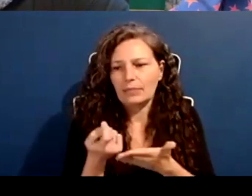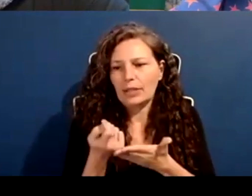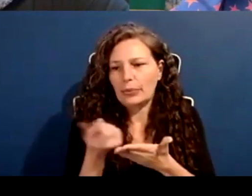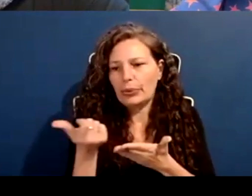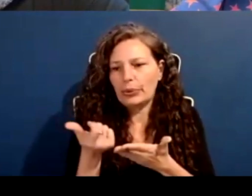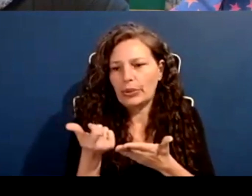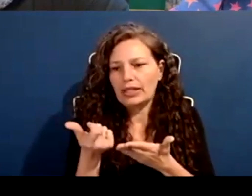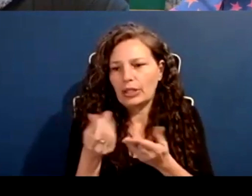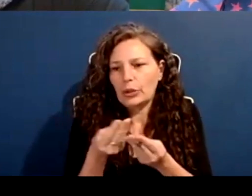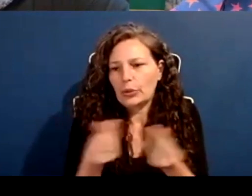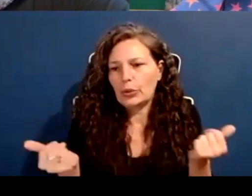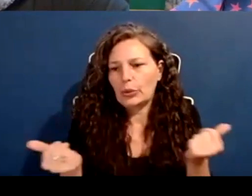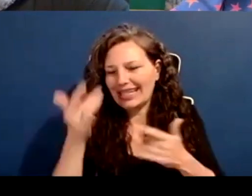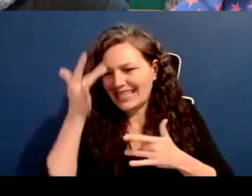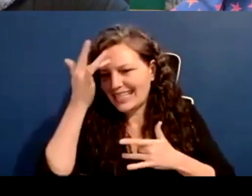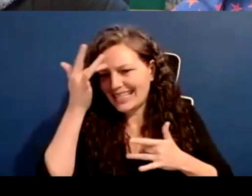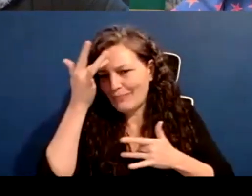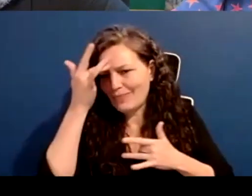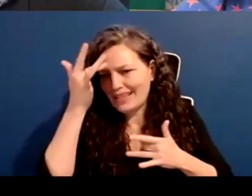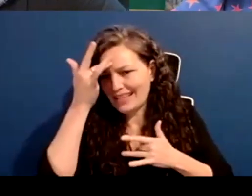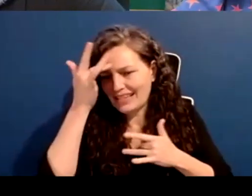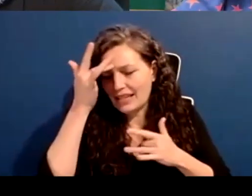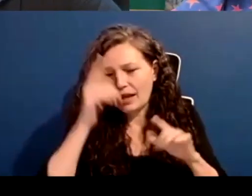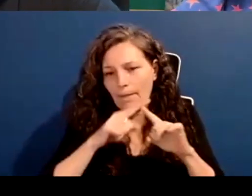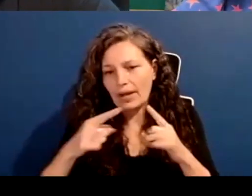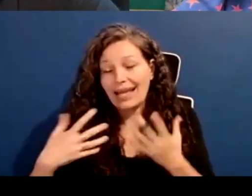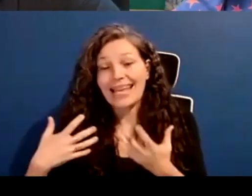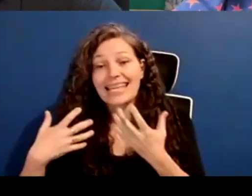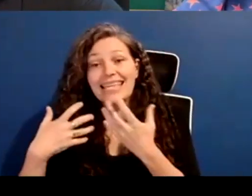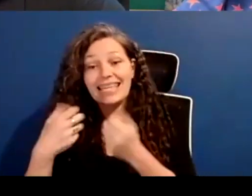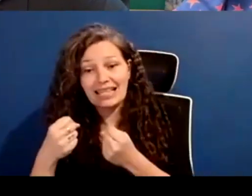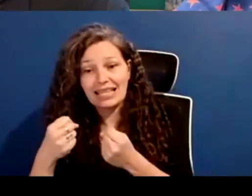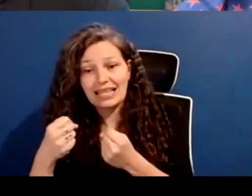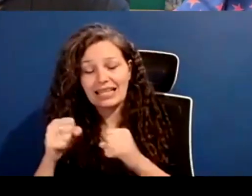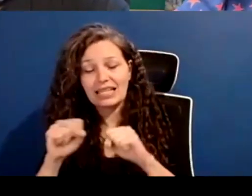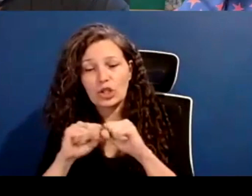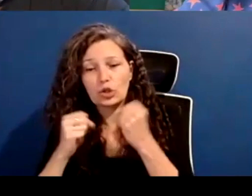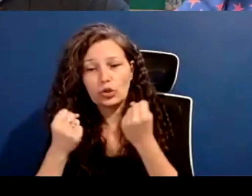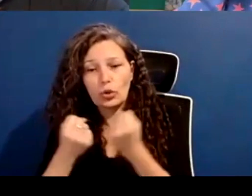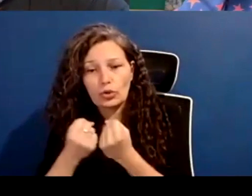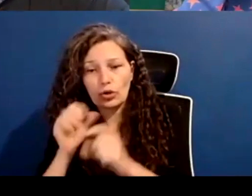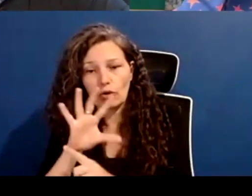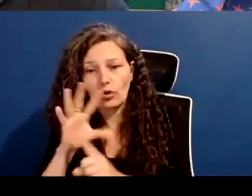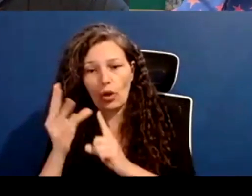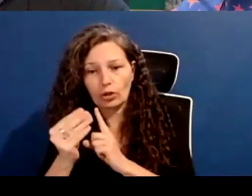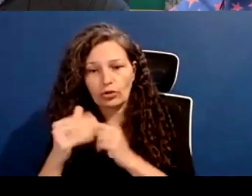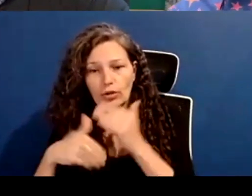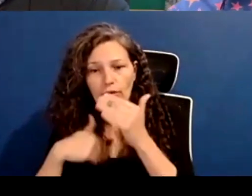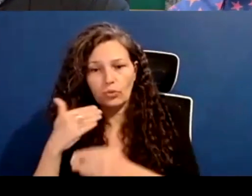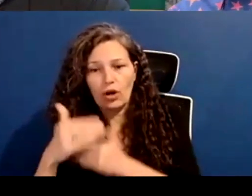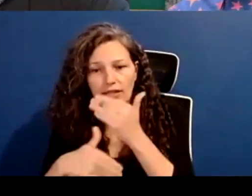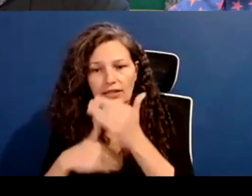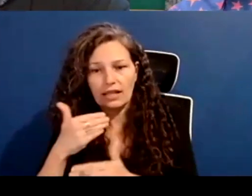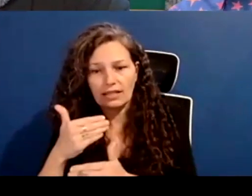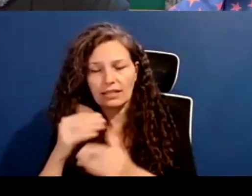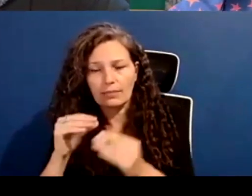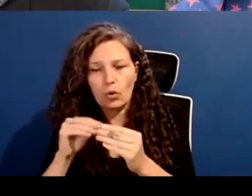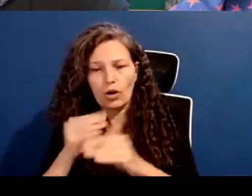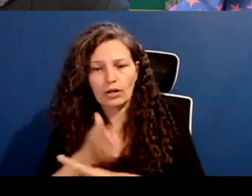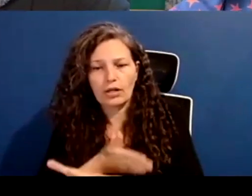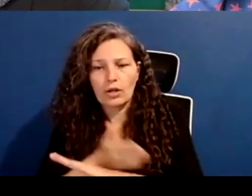of some kind. Healing is a sociocultural process. It focuses on restoring. It's